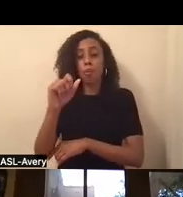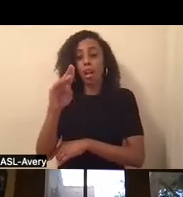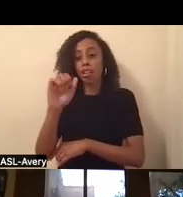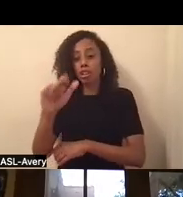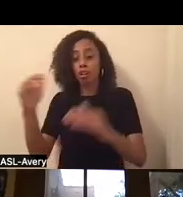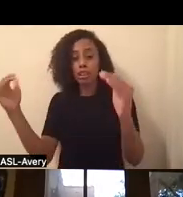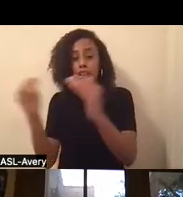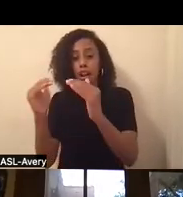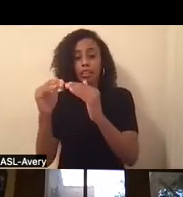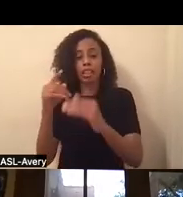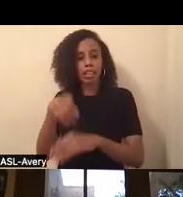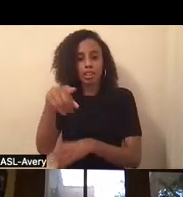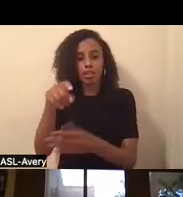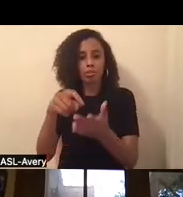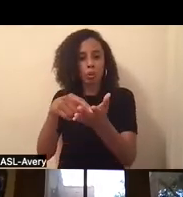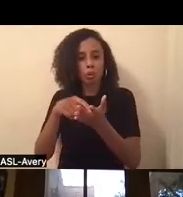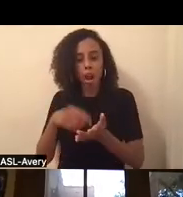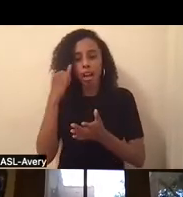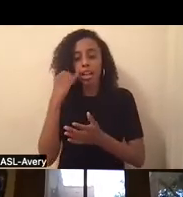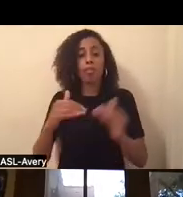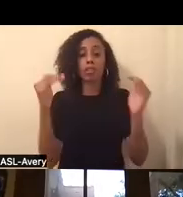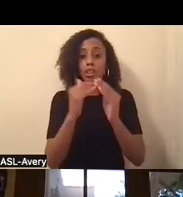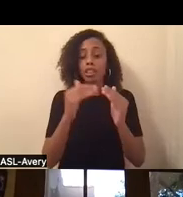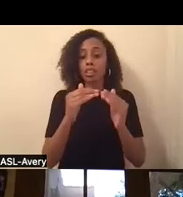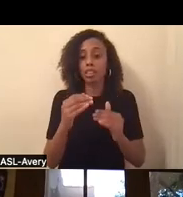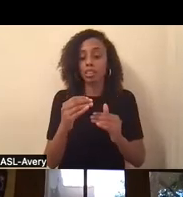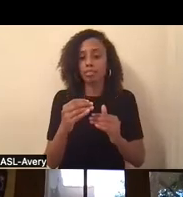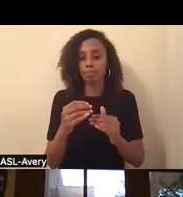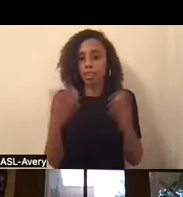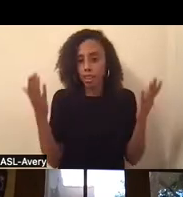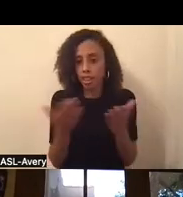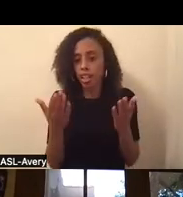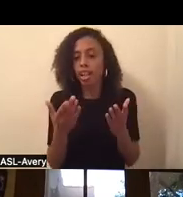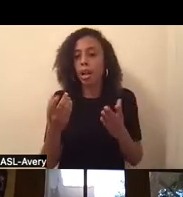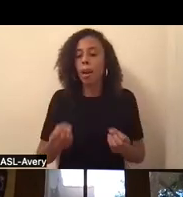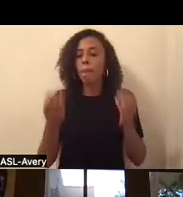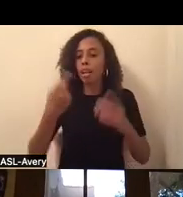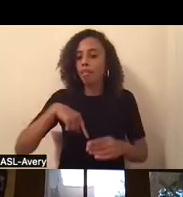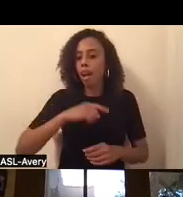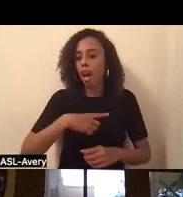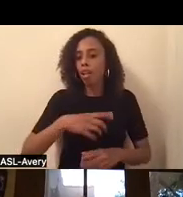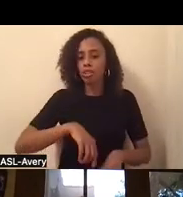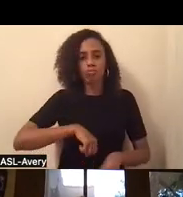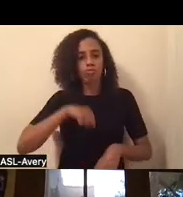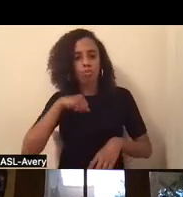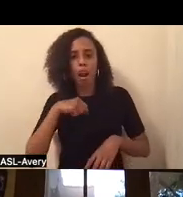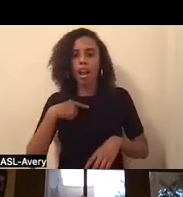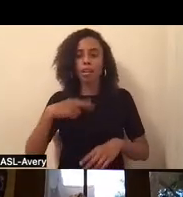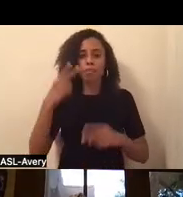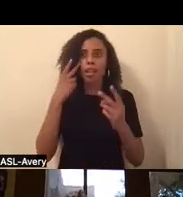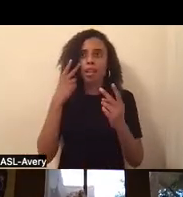that are required if justice is to exist. Many of us are brave and courageous and visionary enough to call